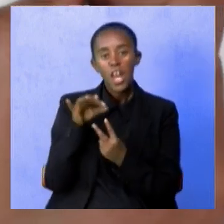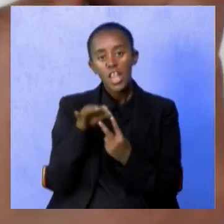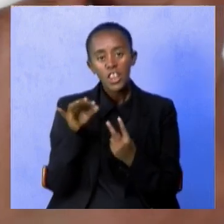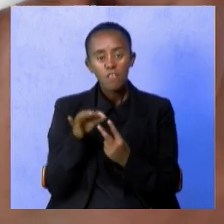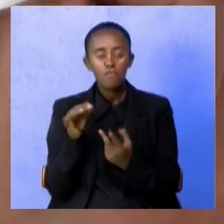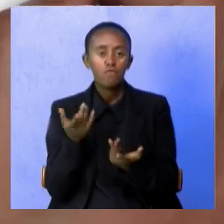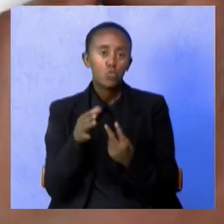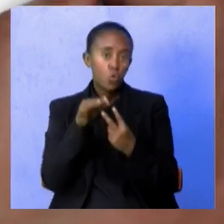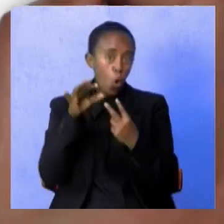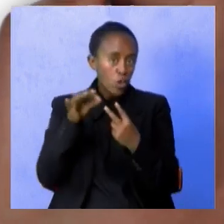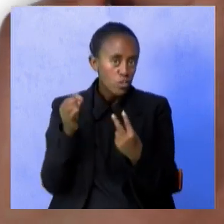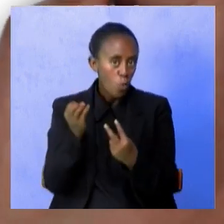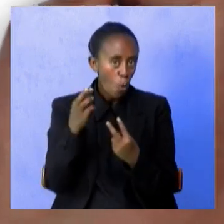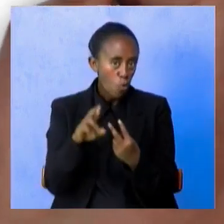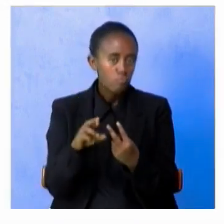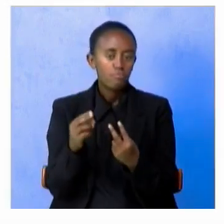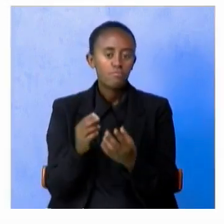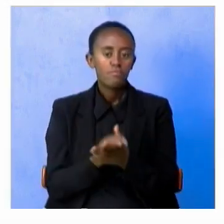choice, and